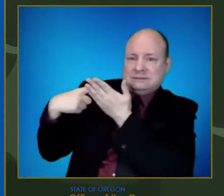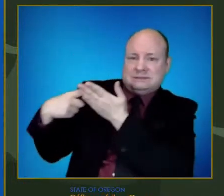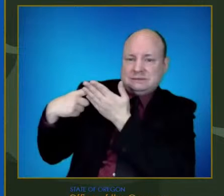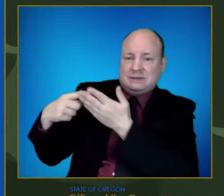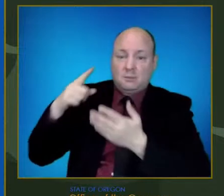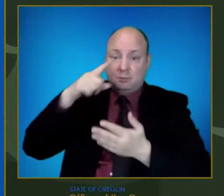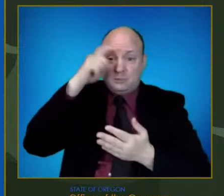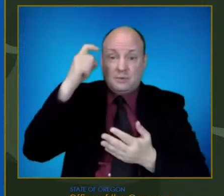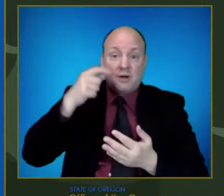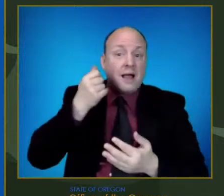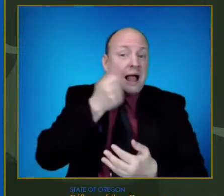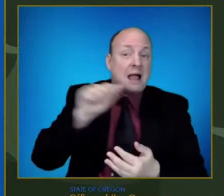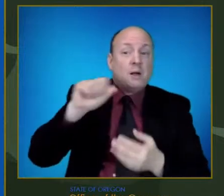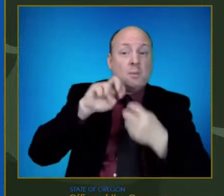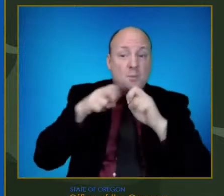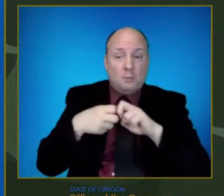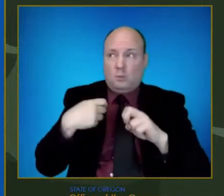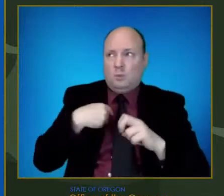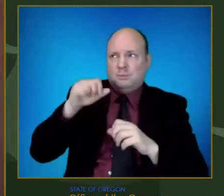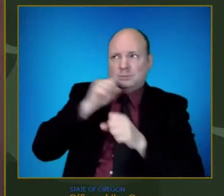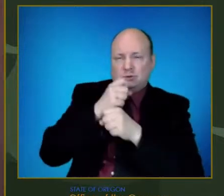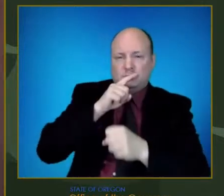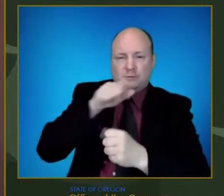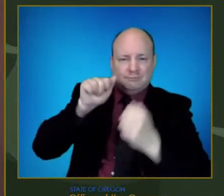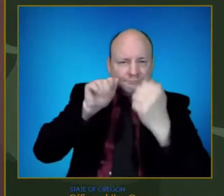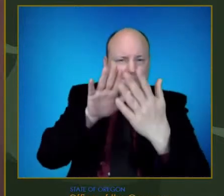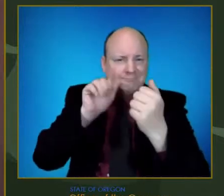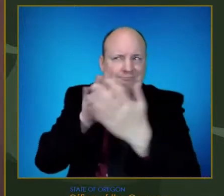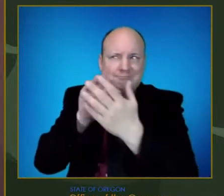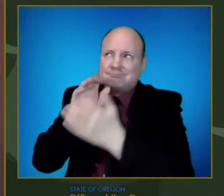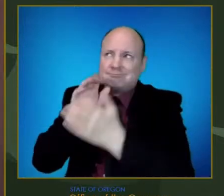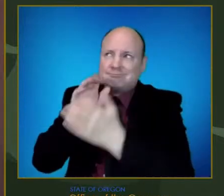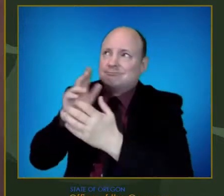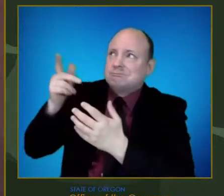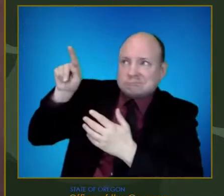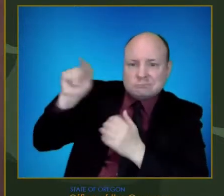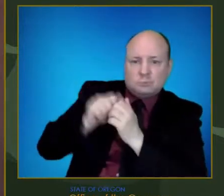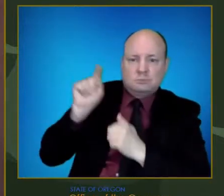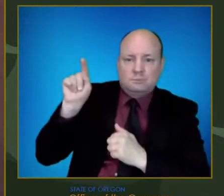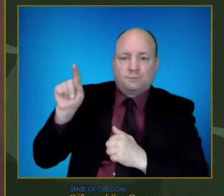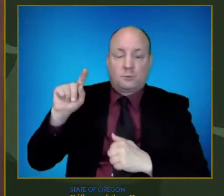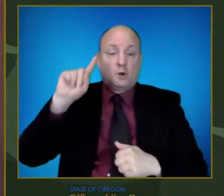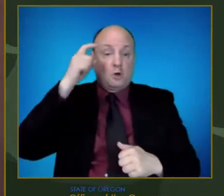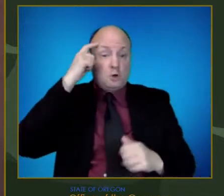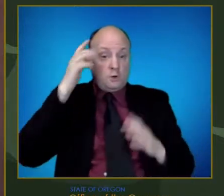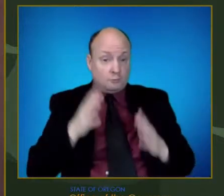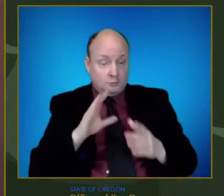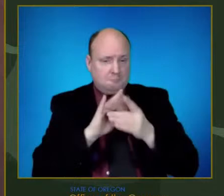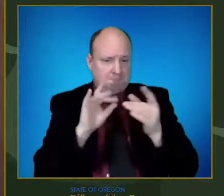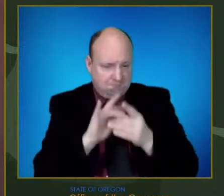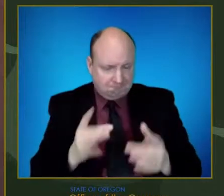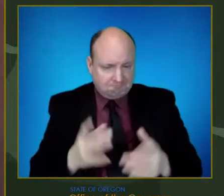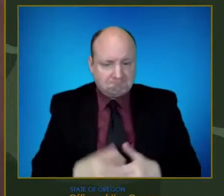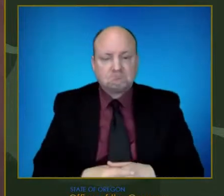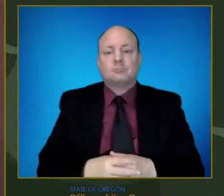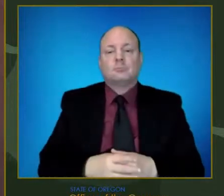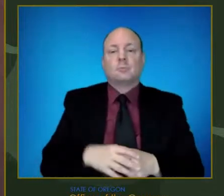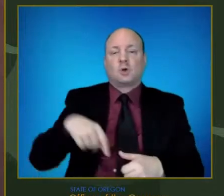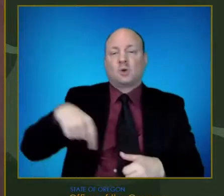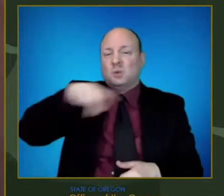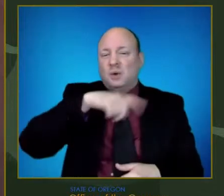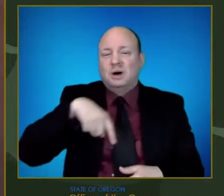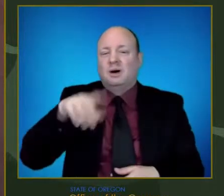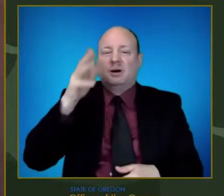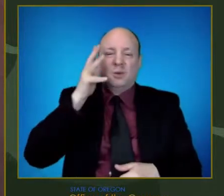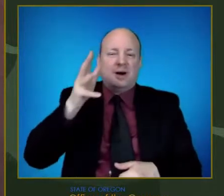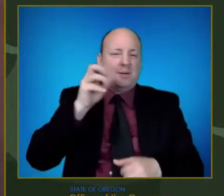that. Genevieve, I'll just add, please know, Oregonians should know that we will move heaven and earth to make sure that we are